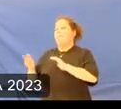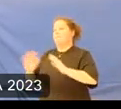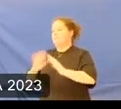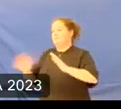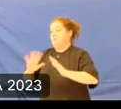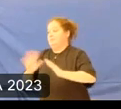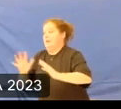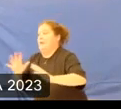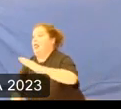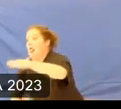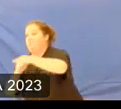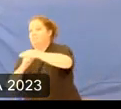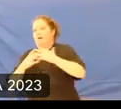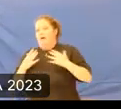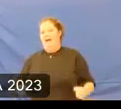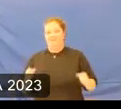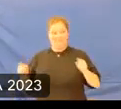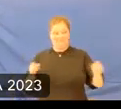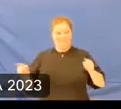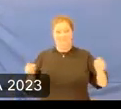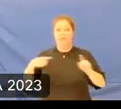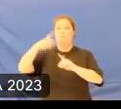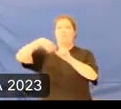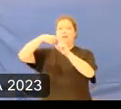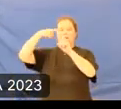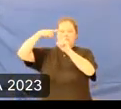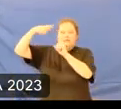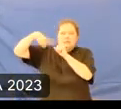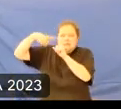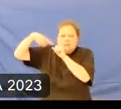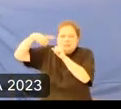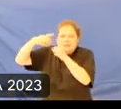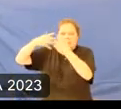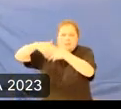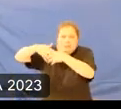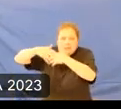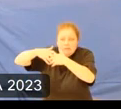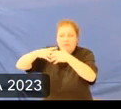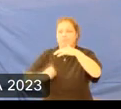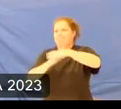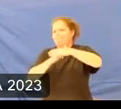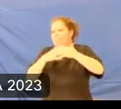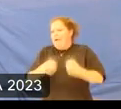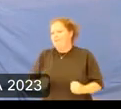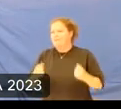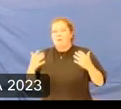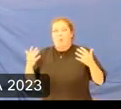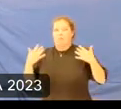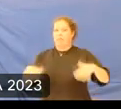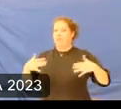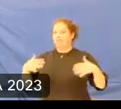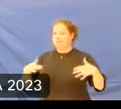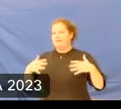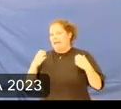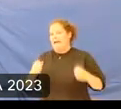There's all of the mental stuff that has to happen from grammar encoding, lexical retrieval, and so on and so forth.